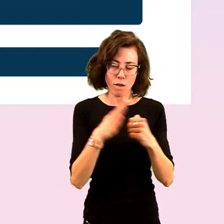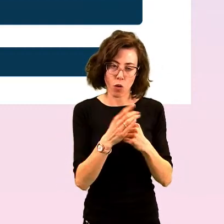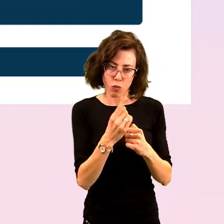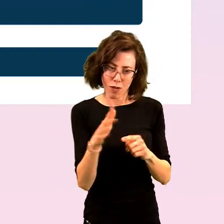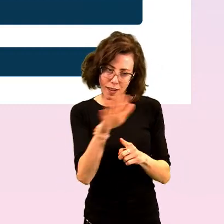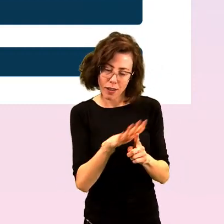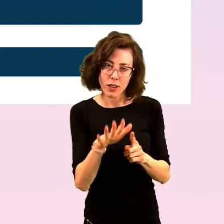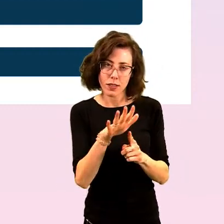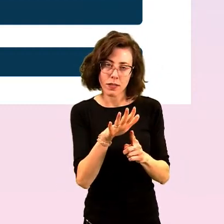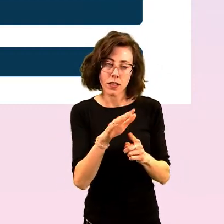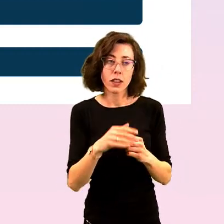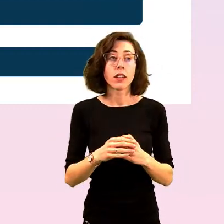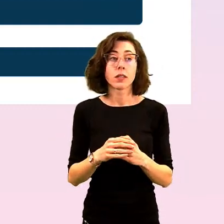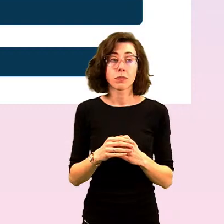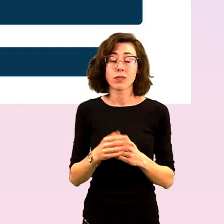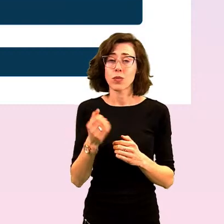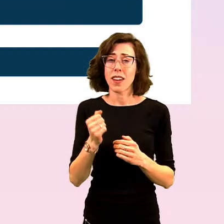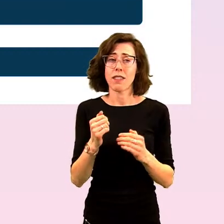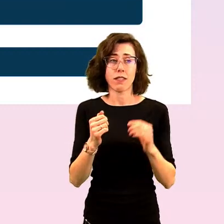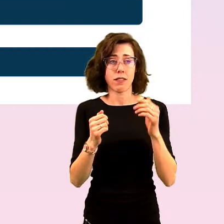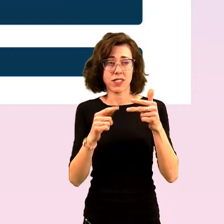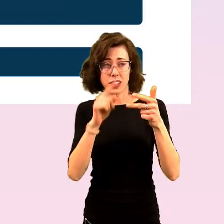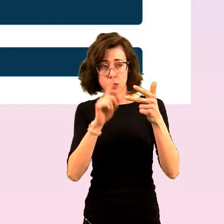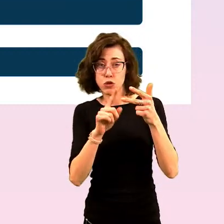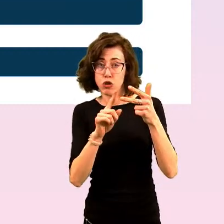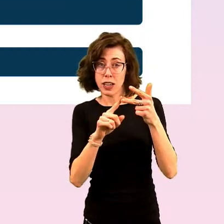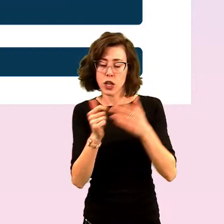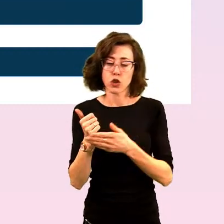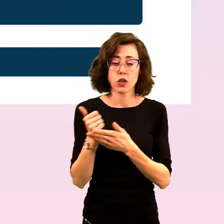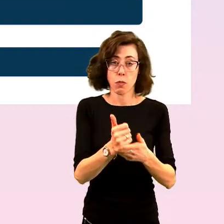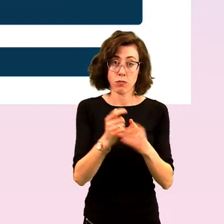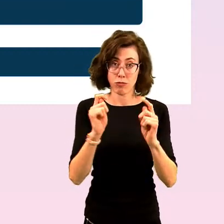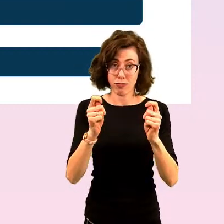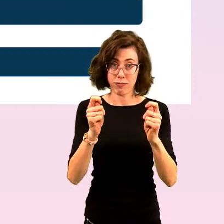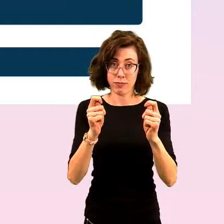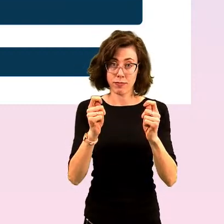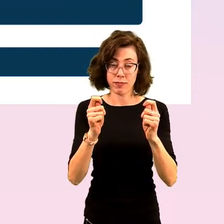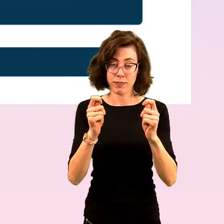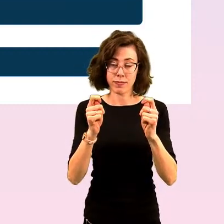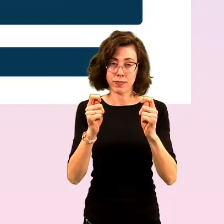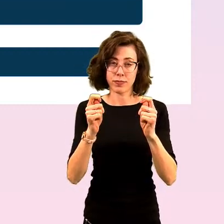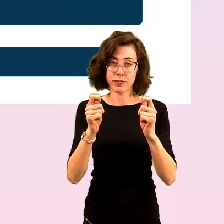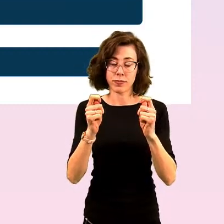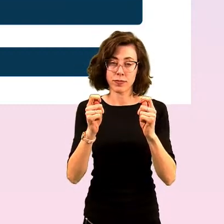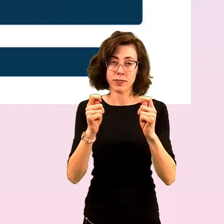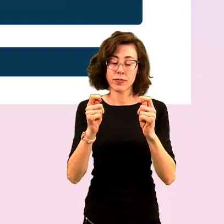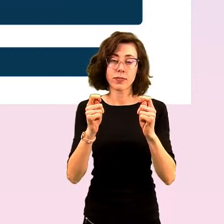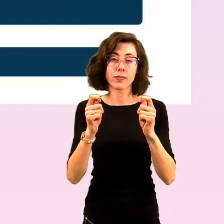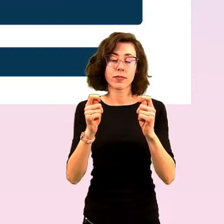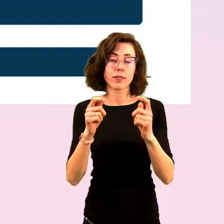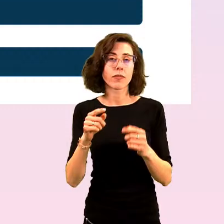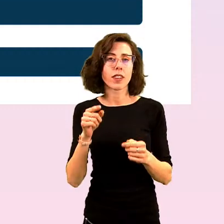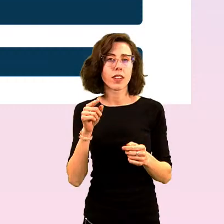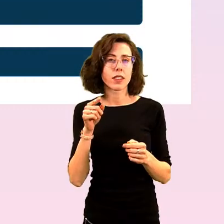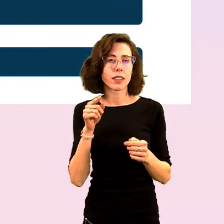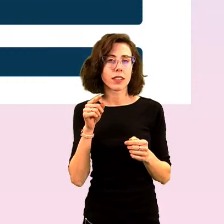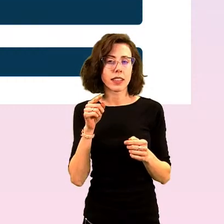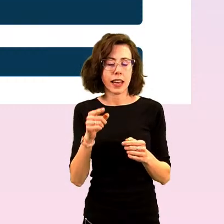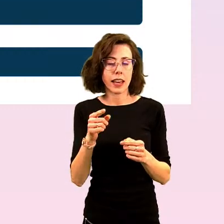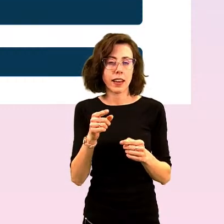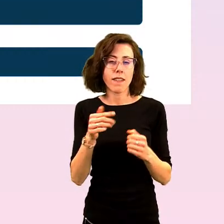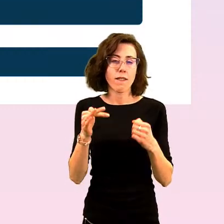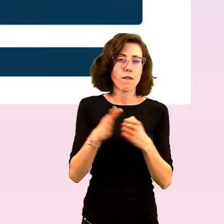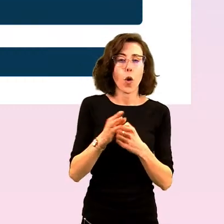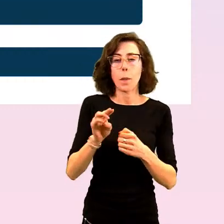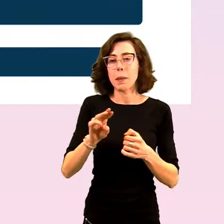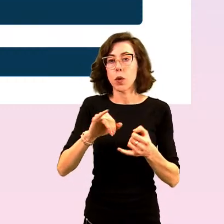then we also do supported training. So these are potentially supported, directed towards long-term unemployed, so